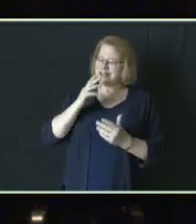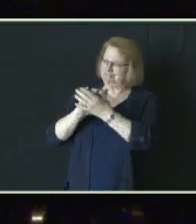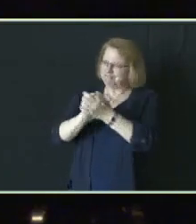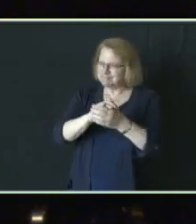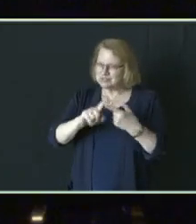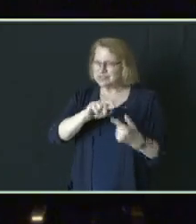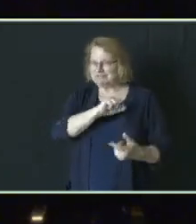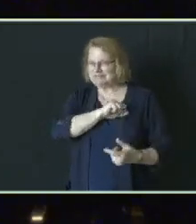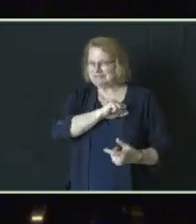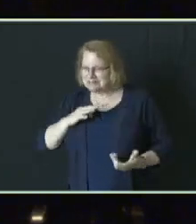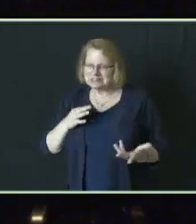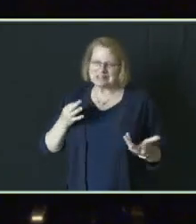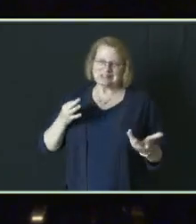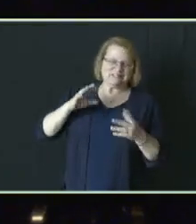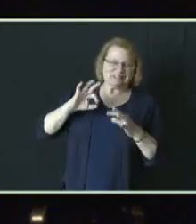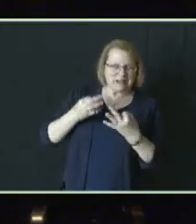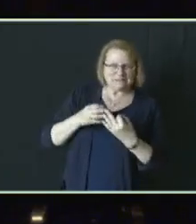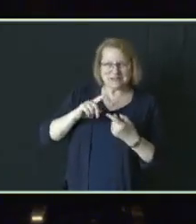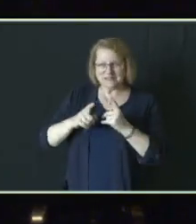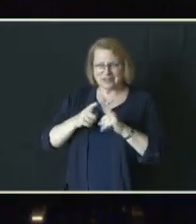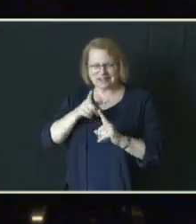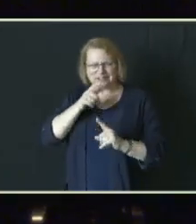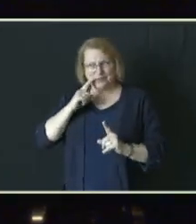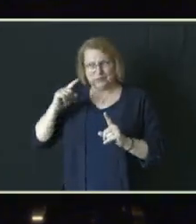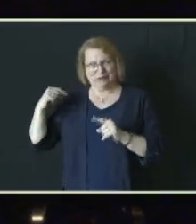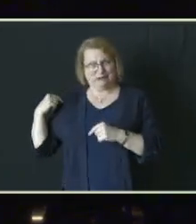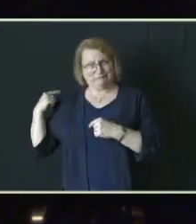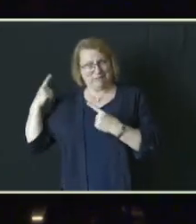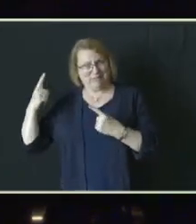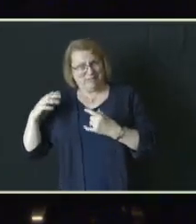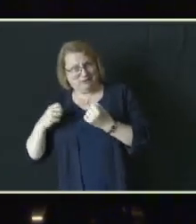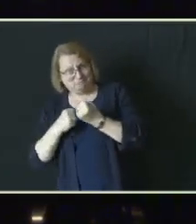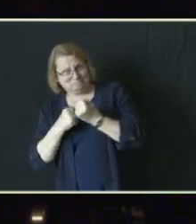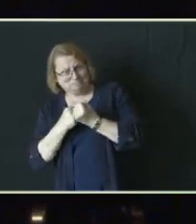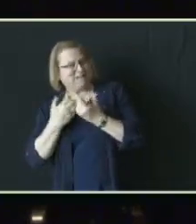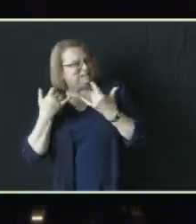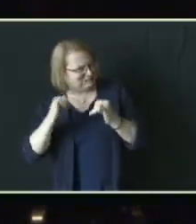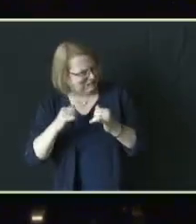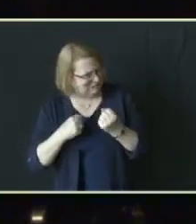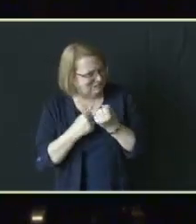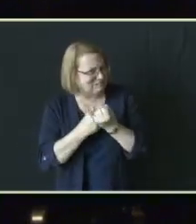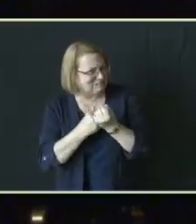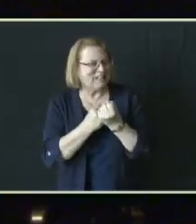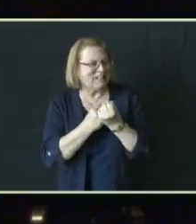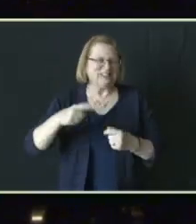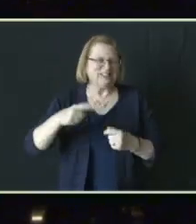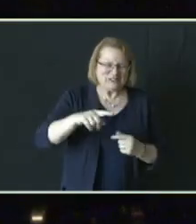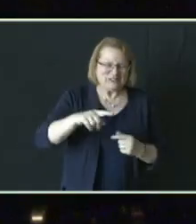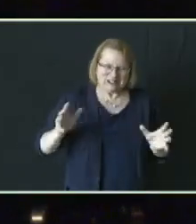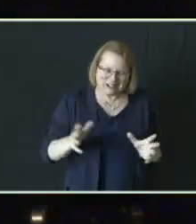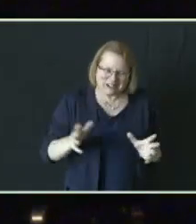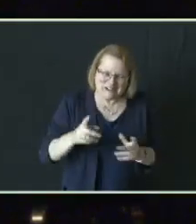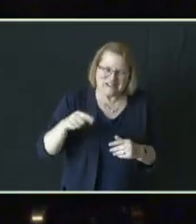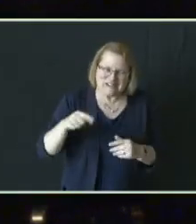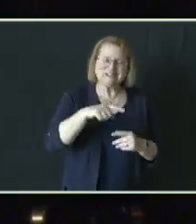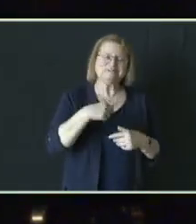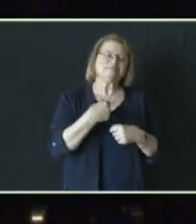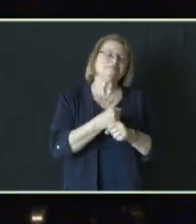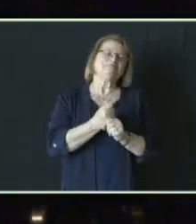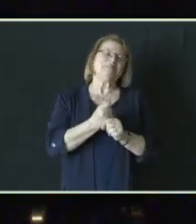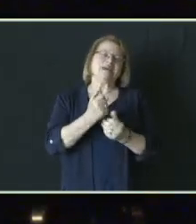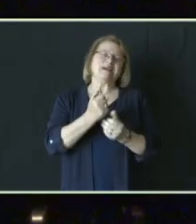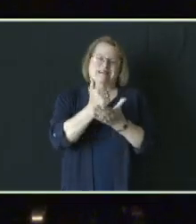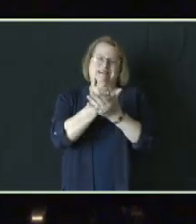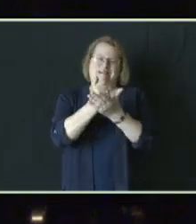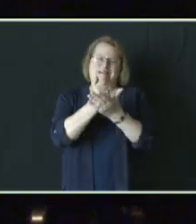friends who were there, and still are, I might add, to support you, encourage you, and make a difference in your